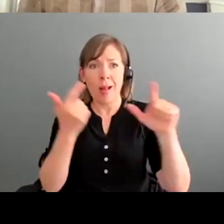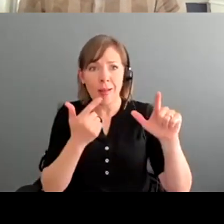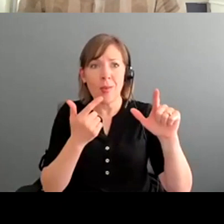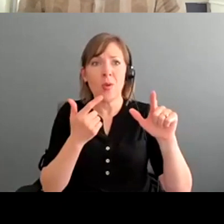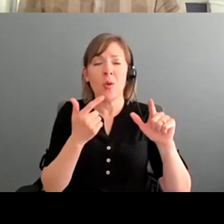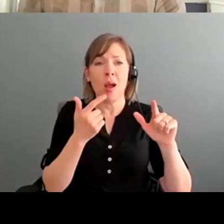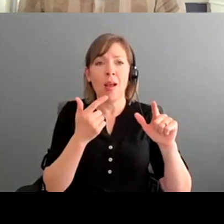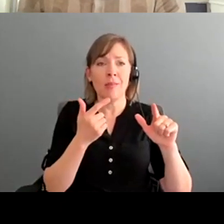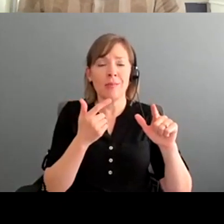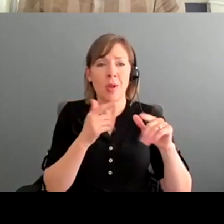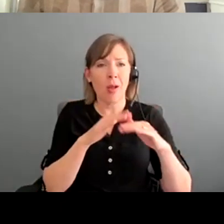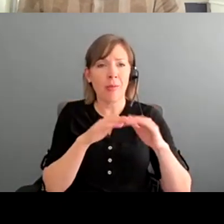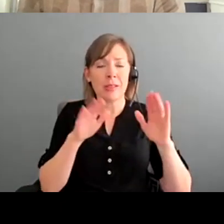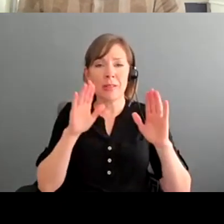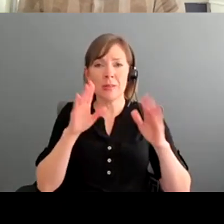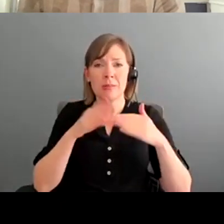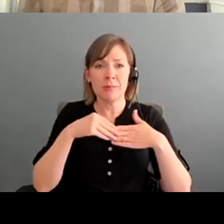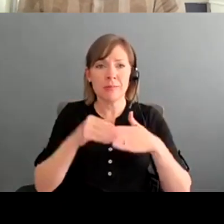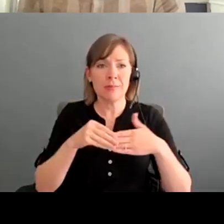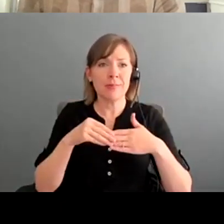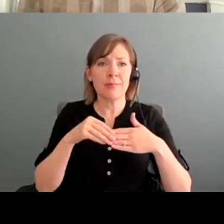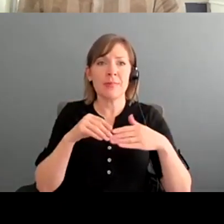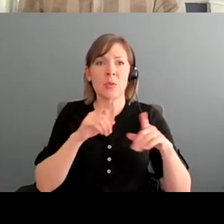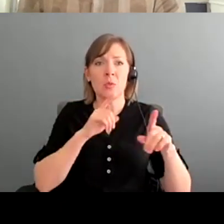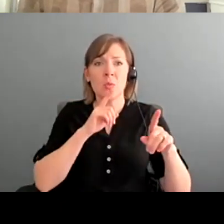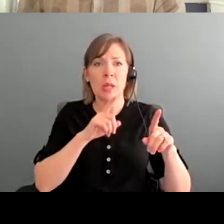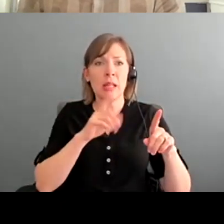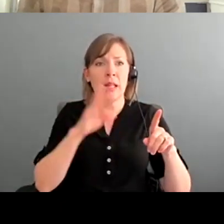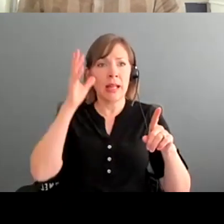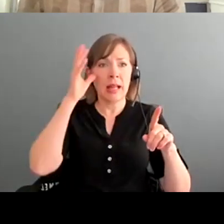these super lucid concepts of